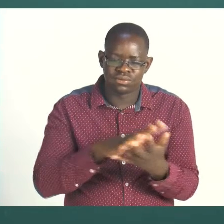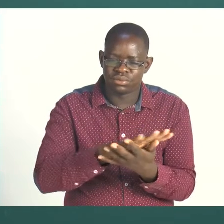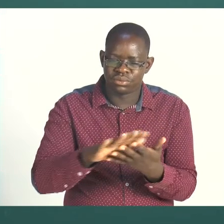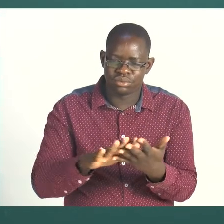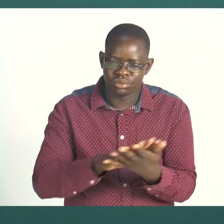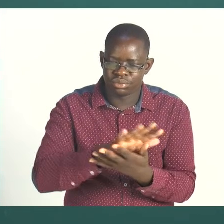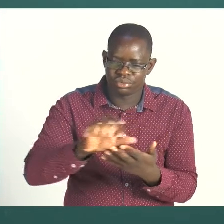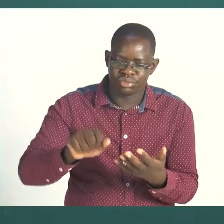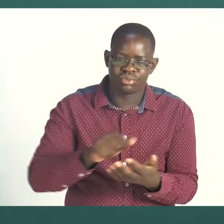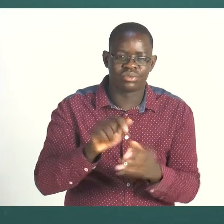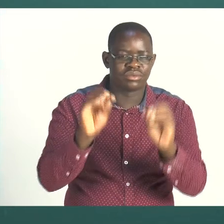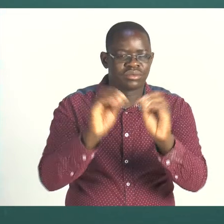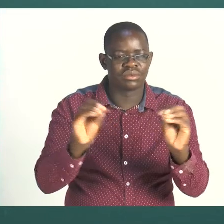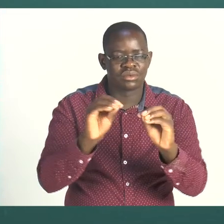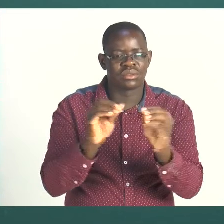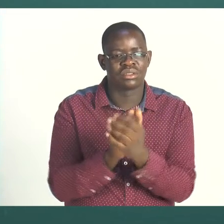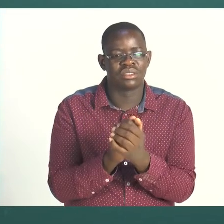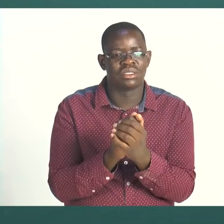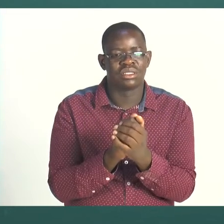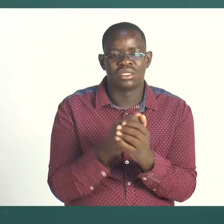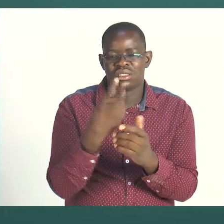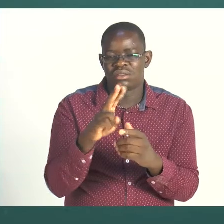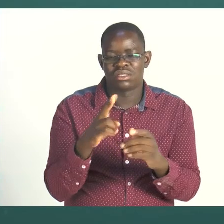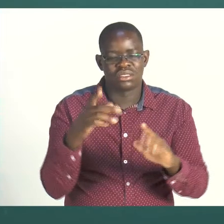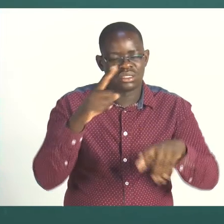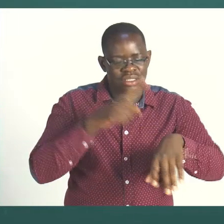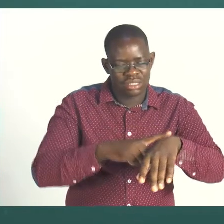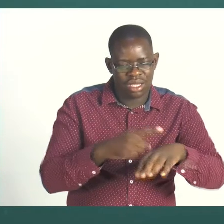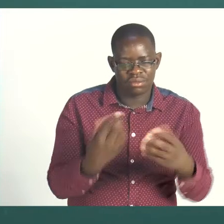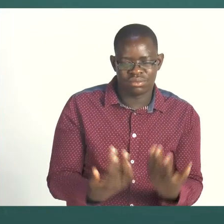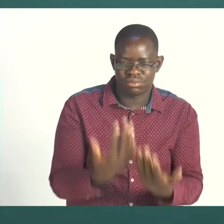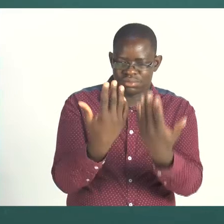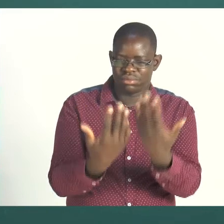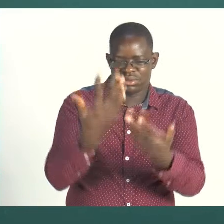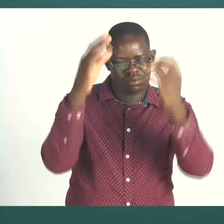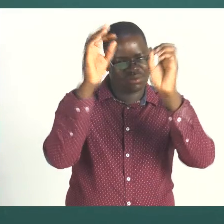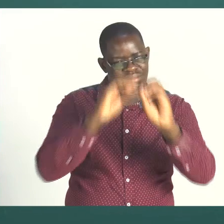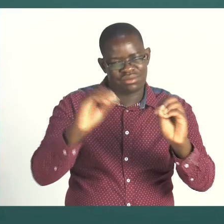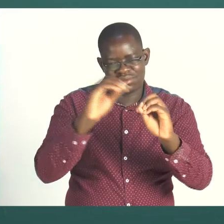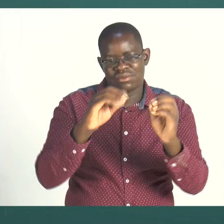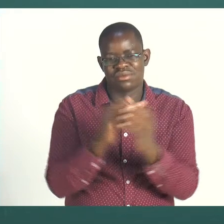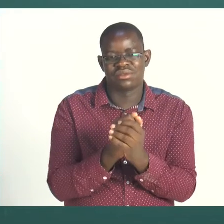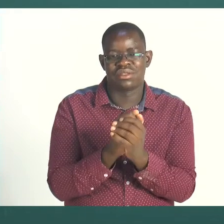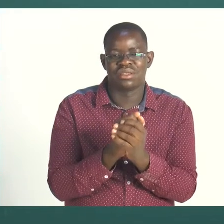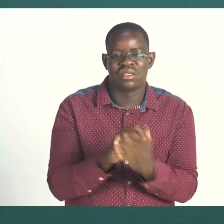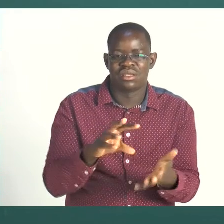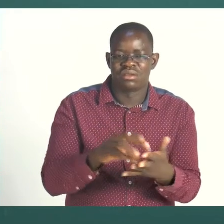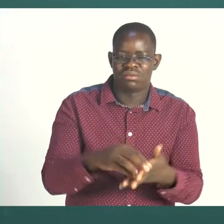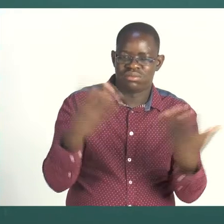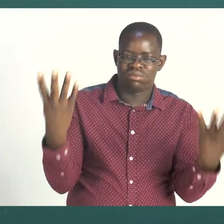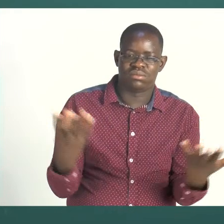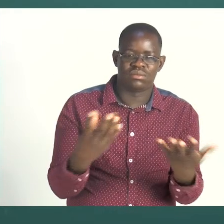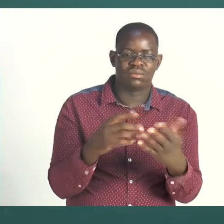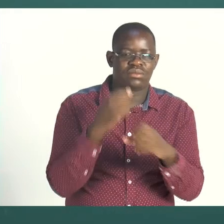soil erosion, veld does not get a chance to rest and regrow, veld loses